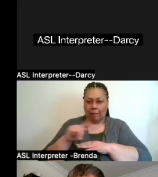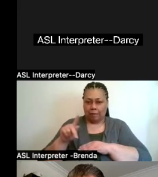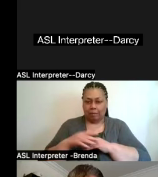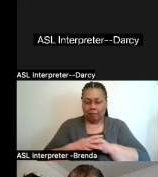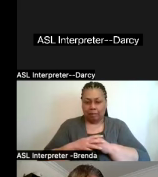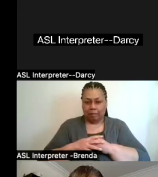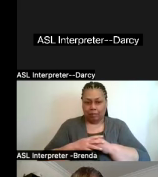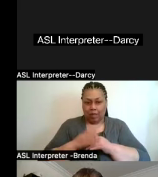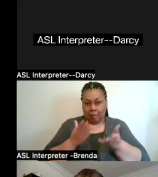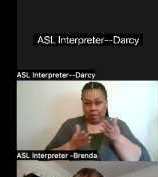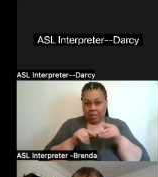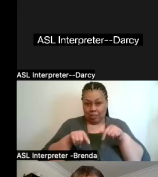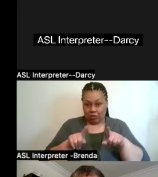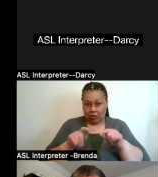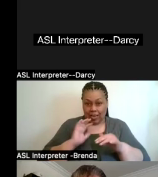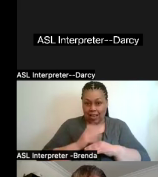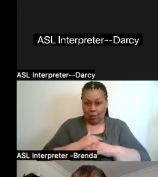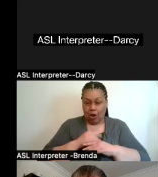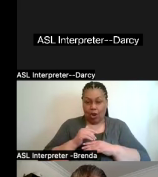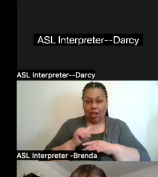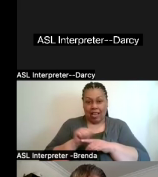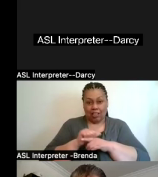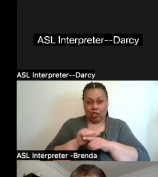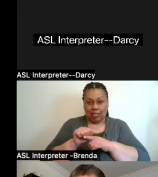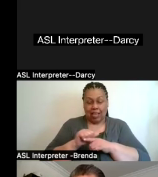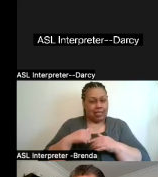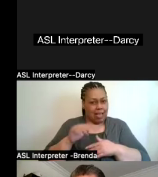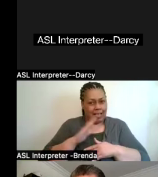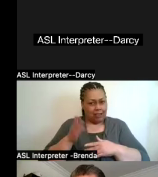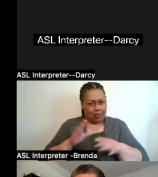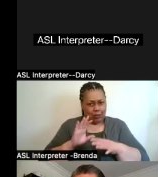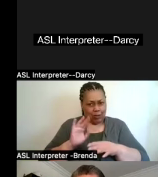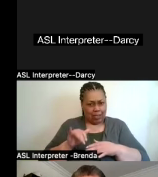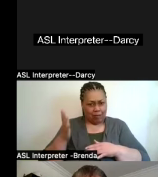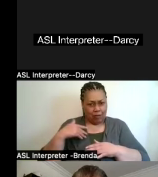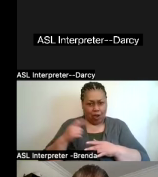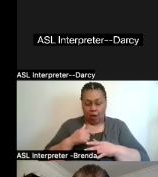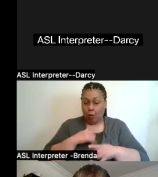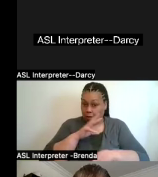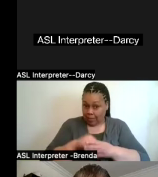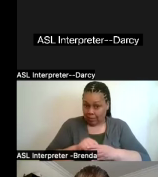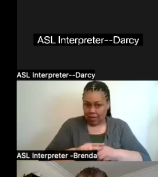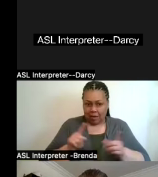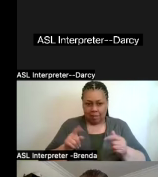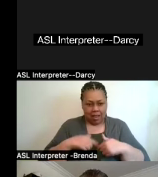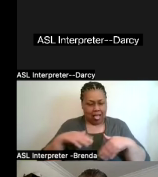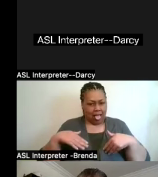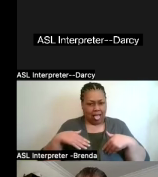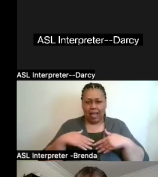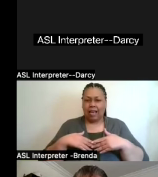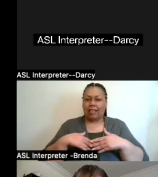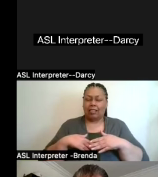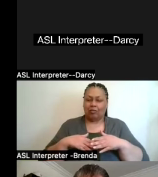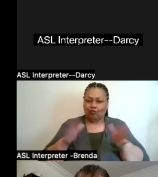maybe during our exercise. And I haven't done that before. We've always participated in Shakeout, but I haven't stressed signing